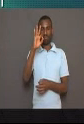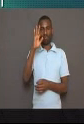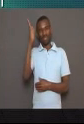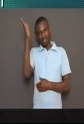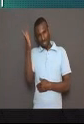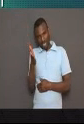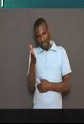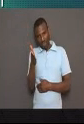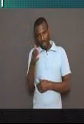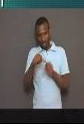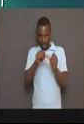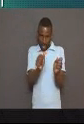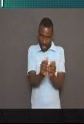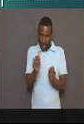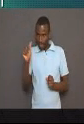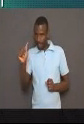of area.